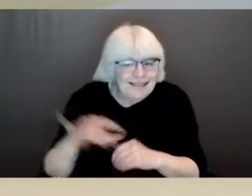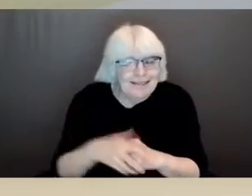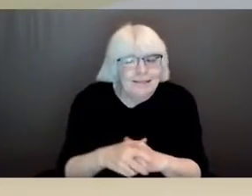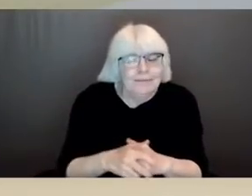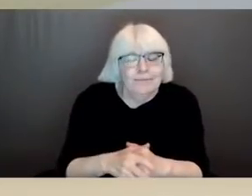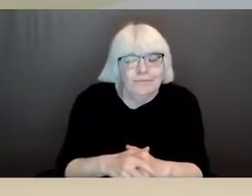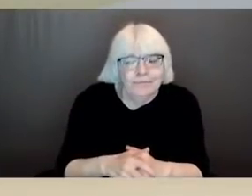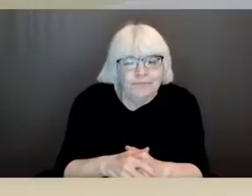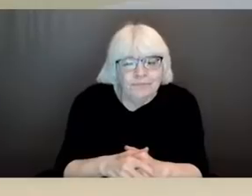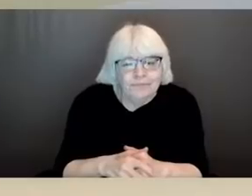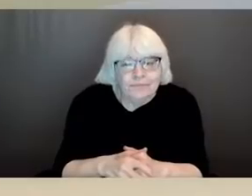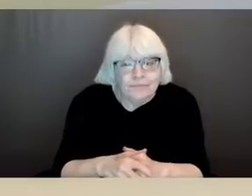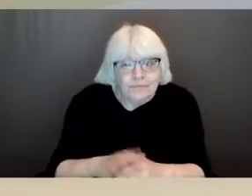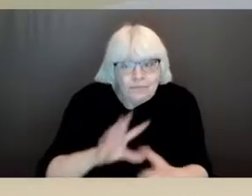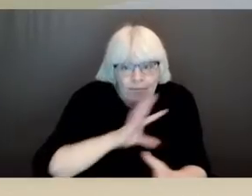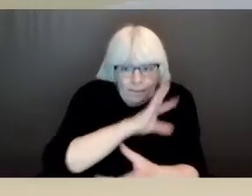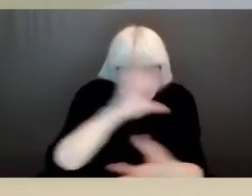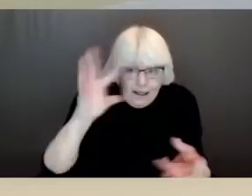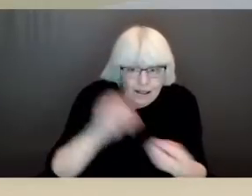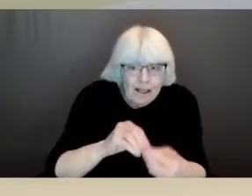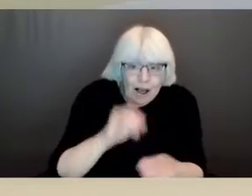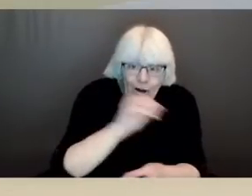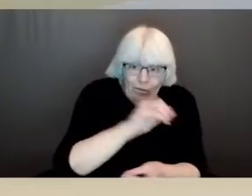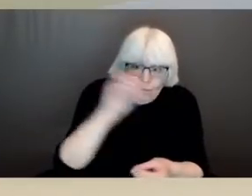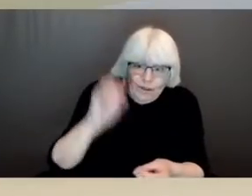the schools is